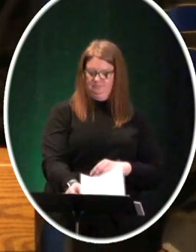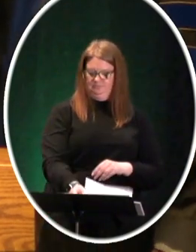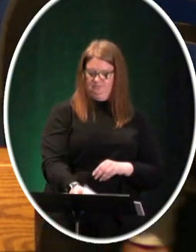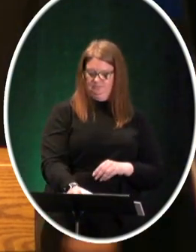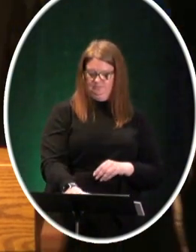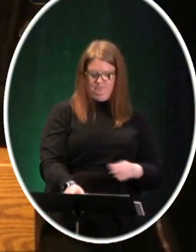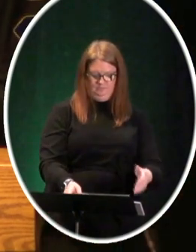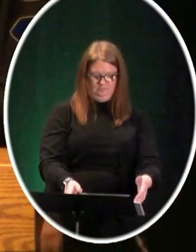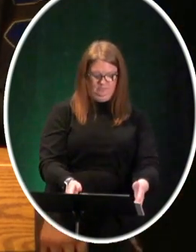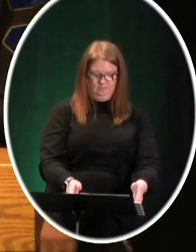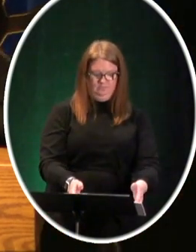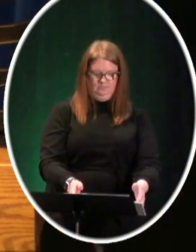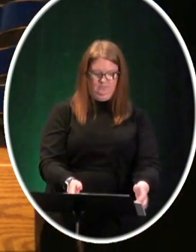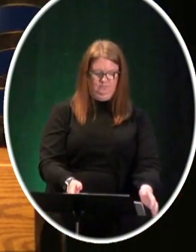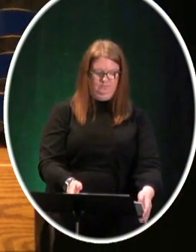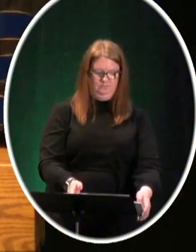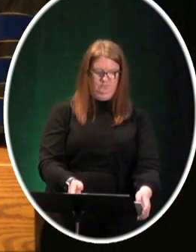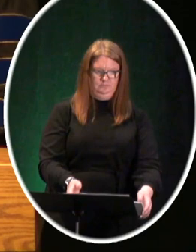Thank you, Dan.